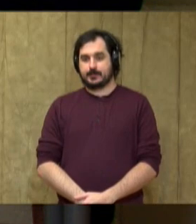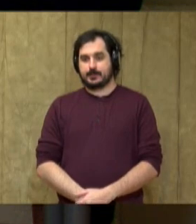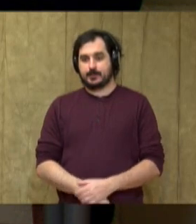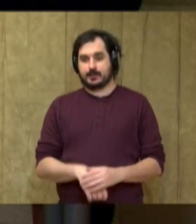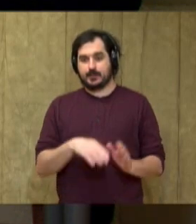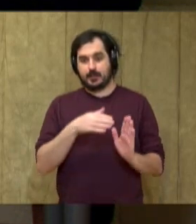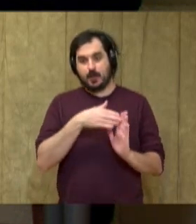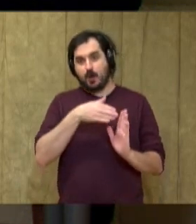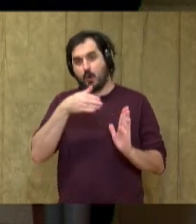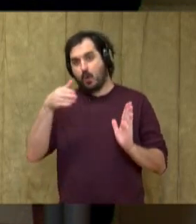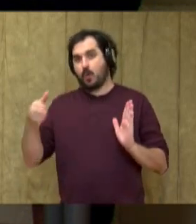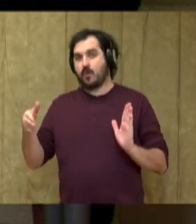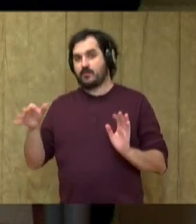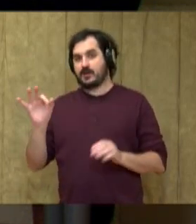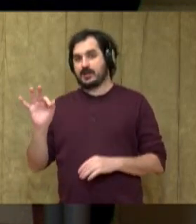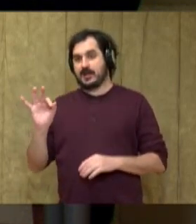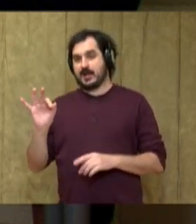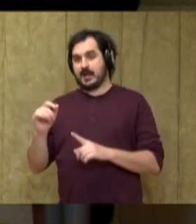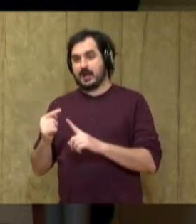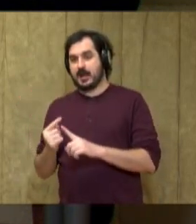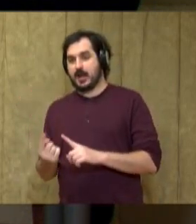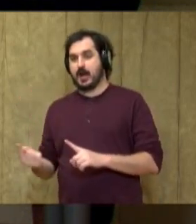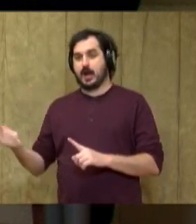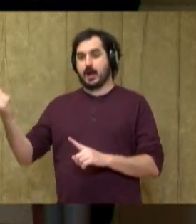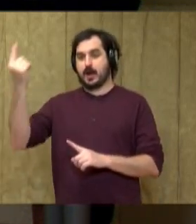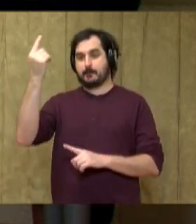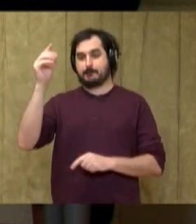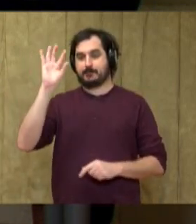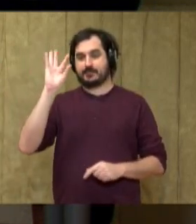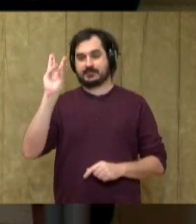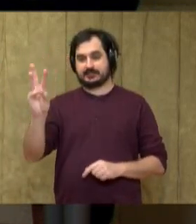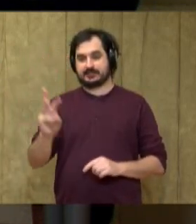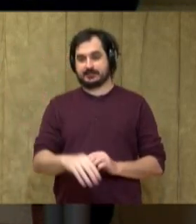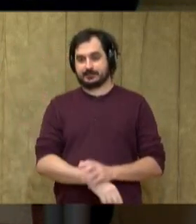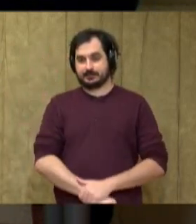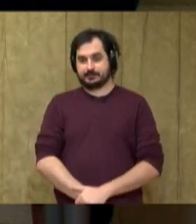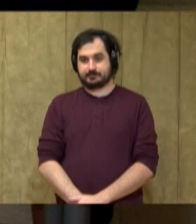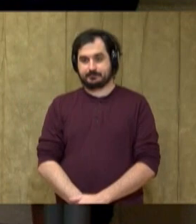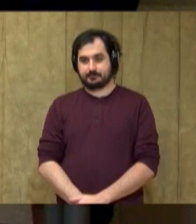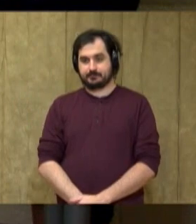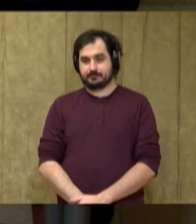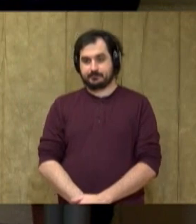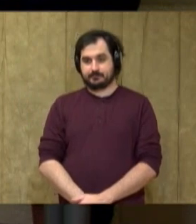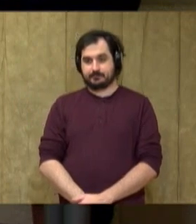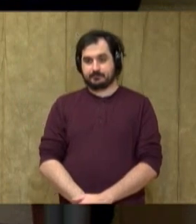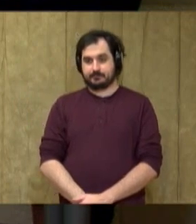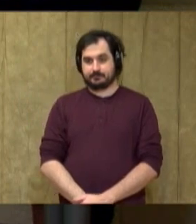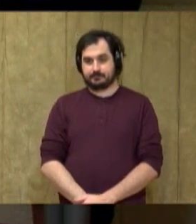and then over 9, up 6.